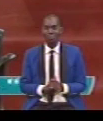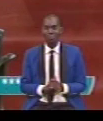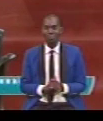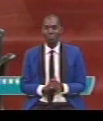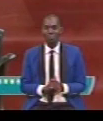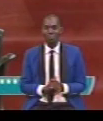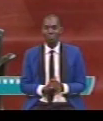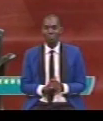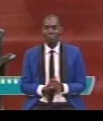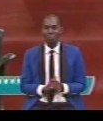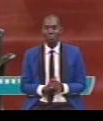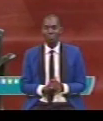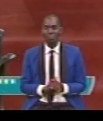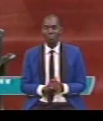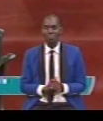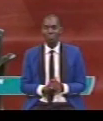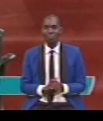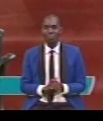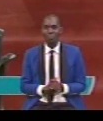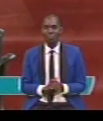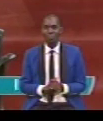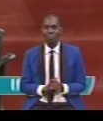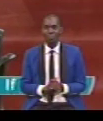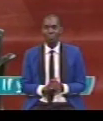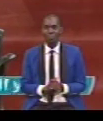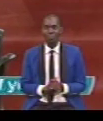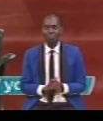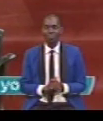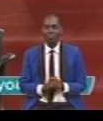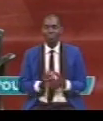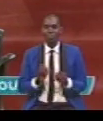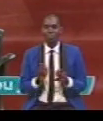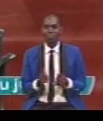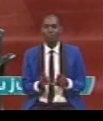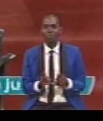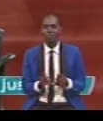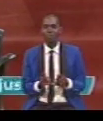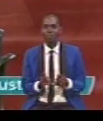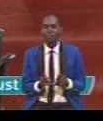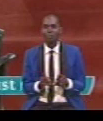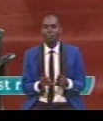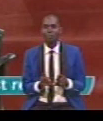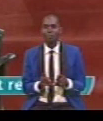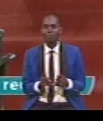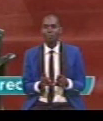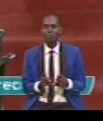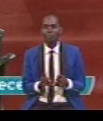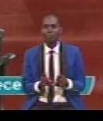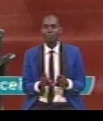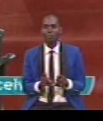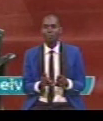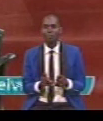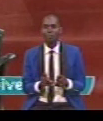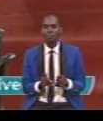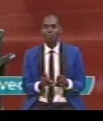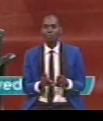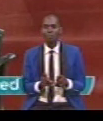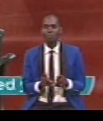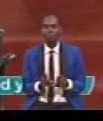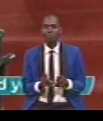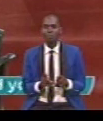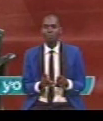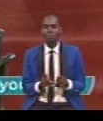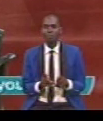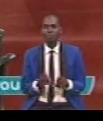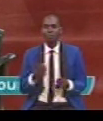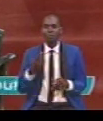Yes, let's listen to the medical practitioner. Okay, so I'm Dr. Kanyumbu again, just as introduction. What